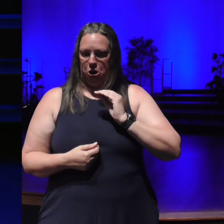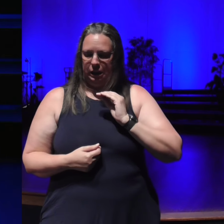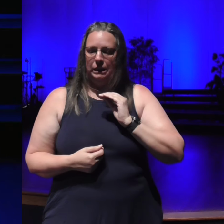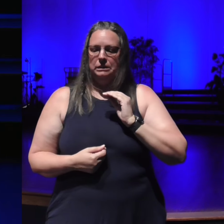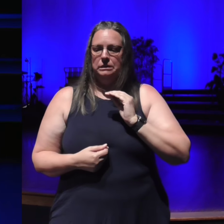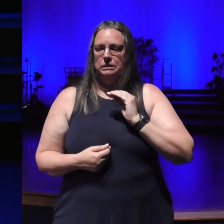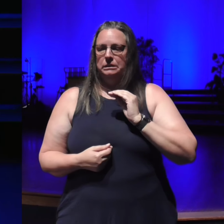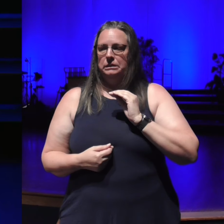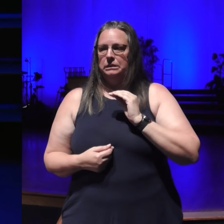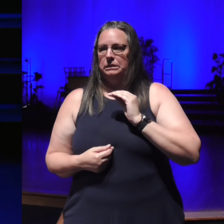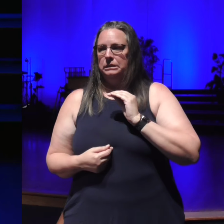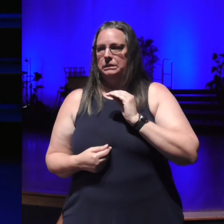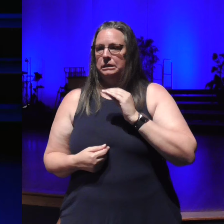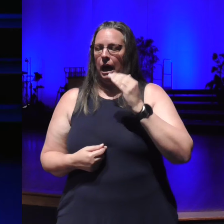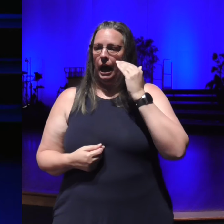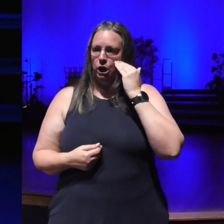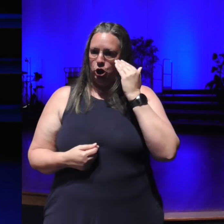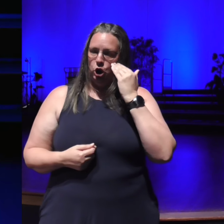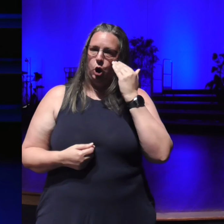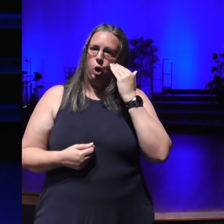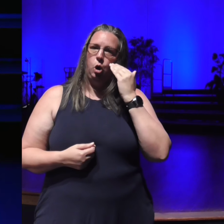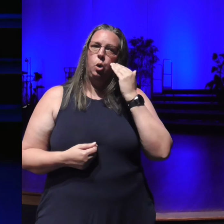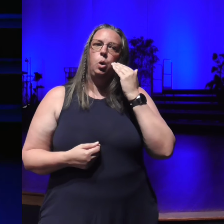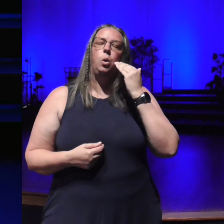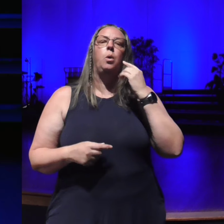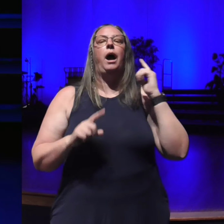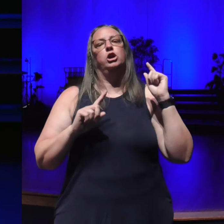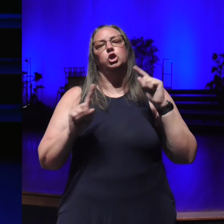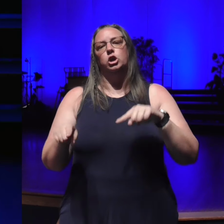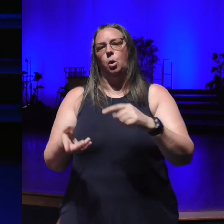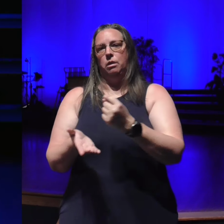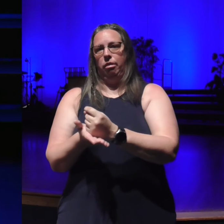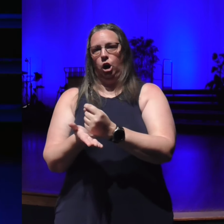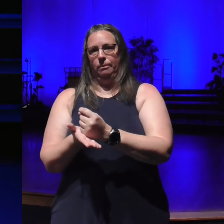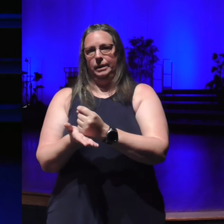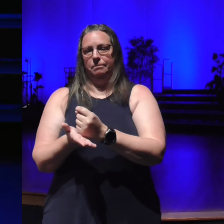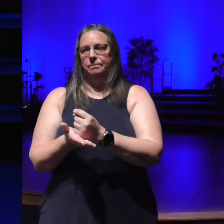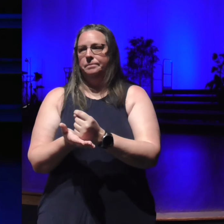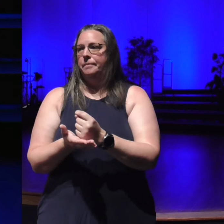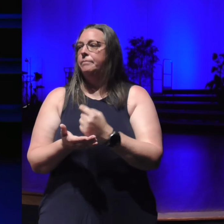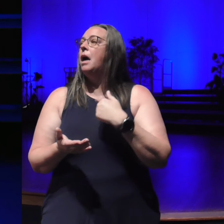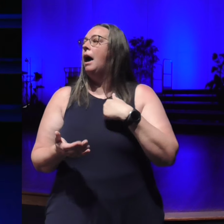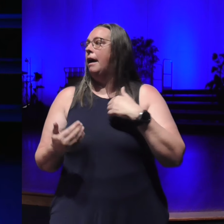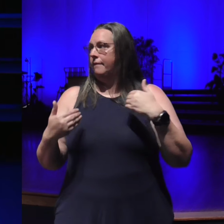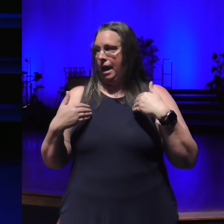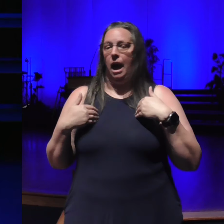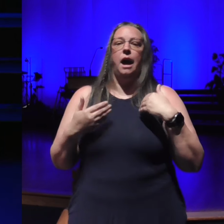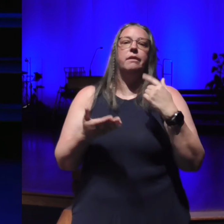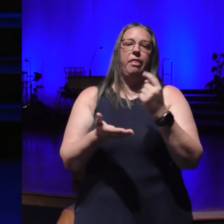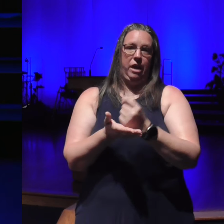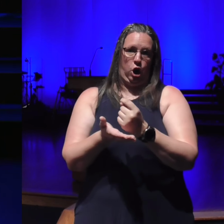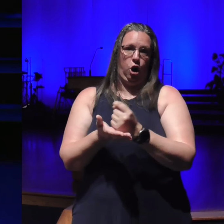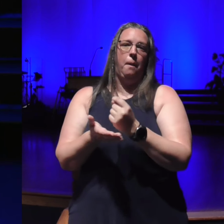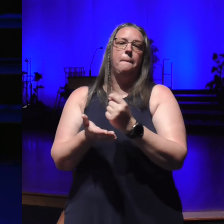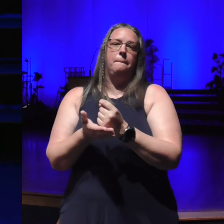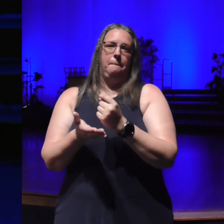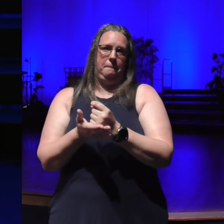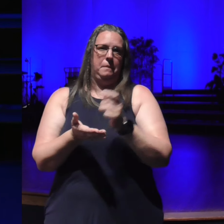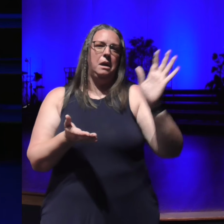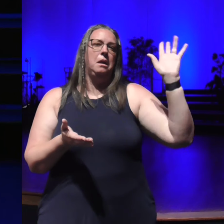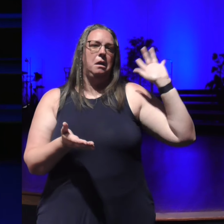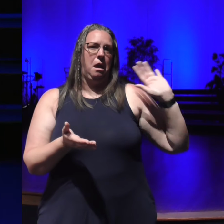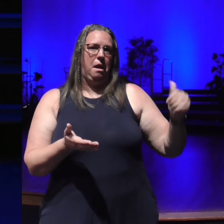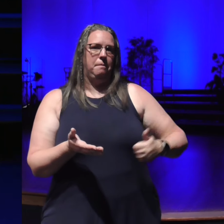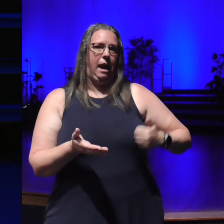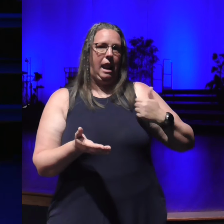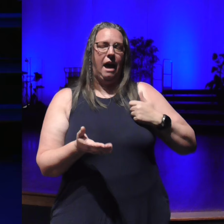I knew it was time for me to go into therapy. And I had had many therapeutic relationships in my life, but I've never had that experience where,